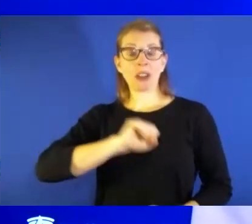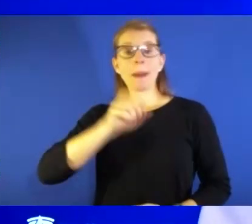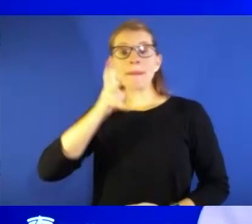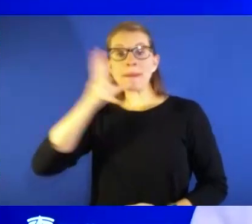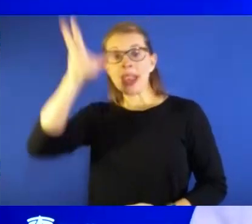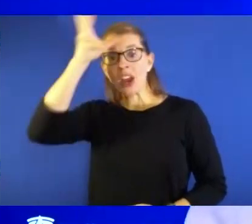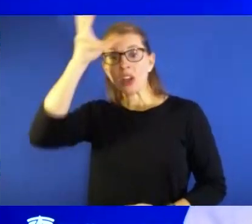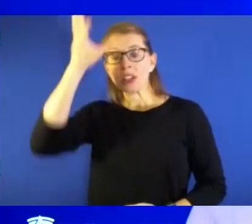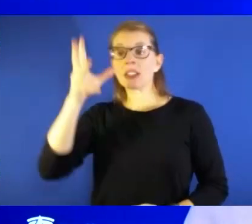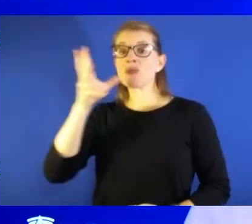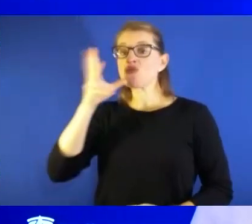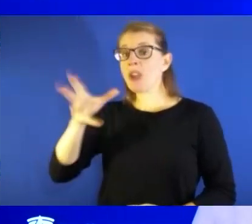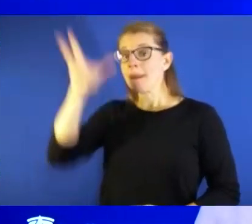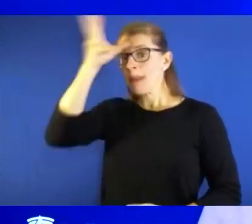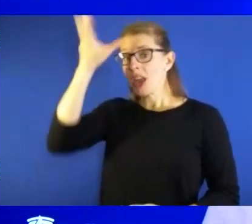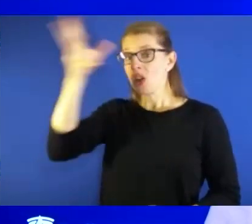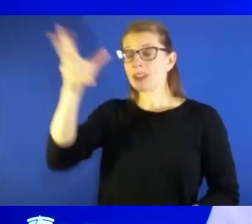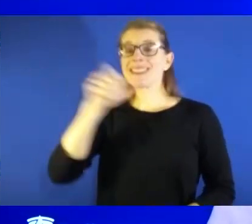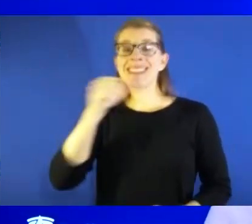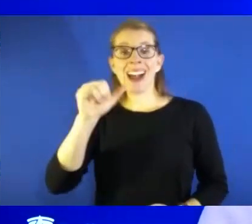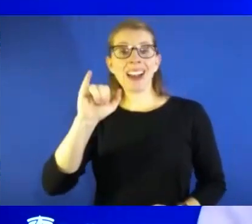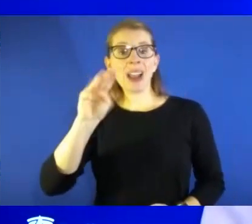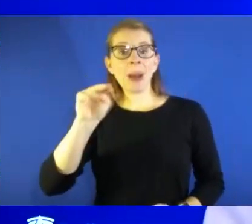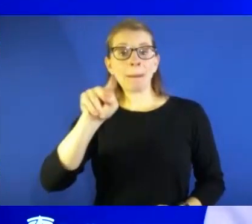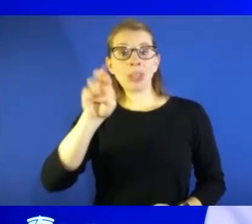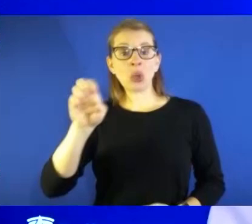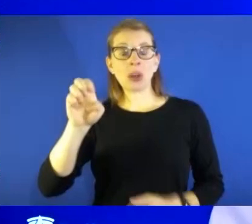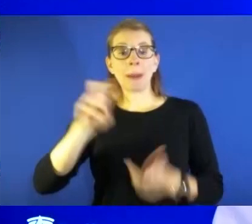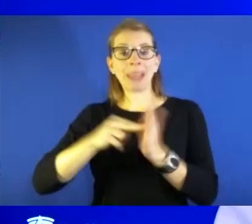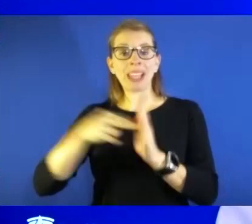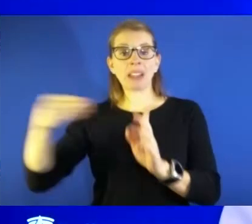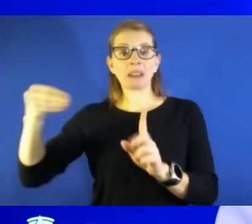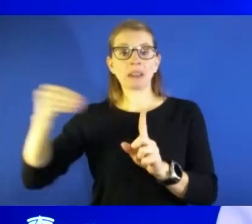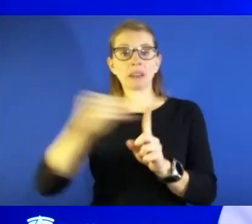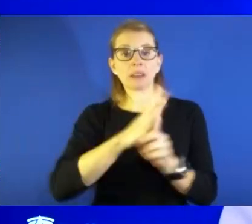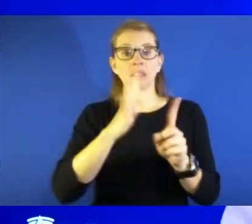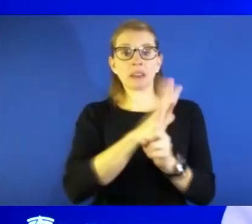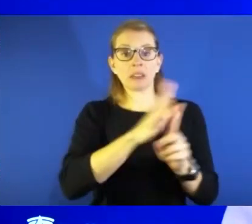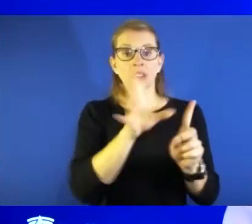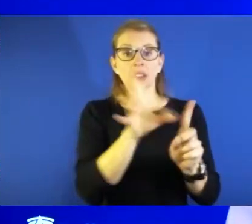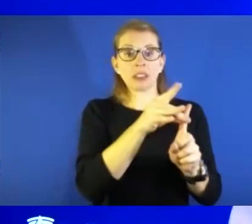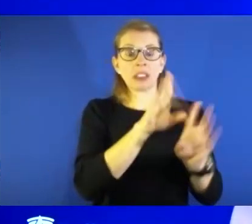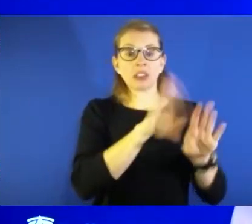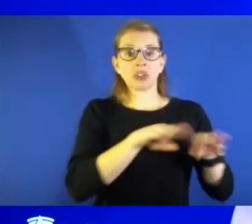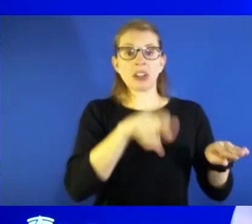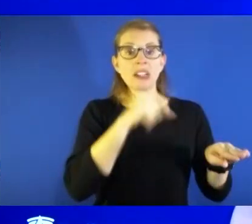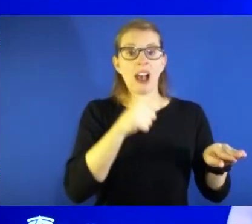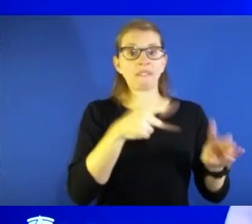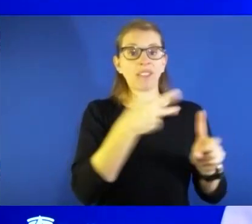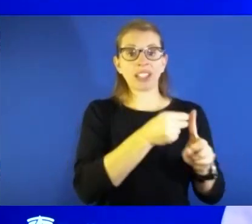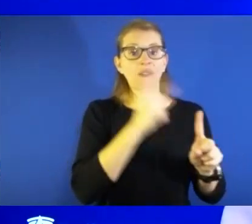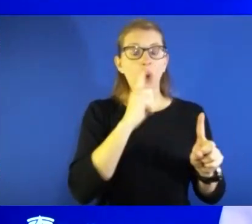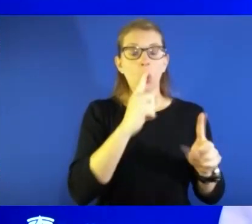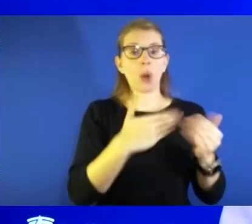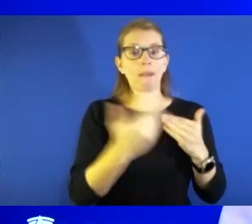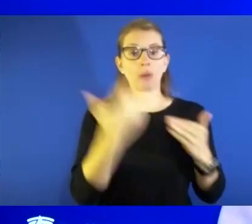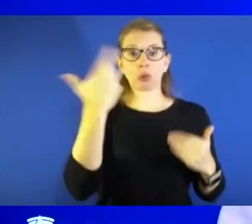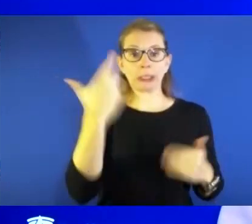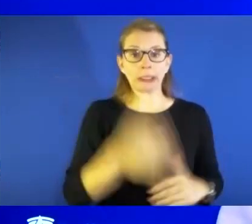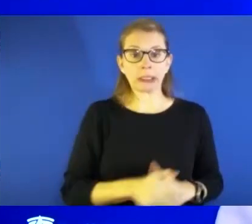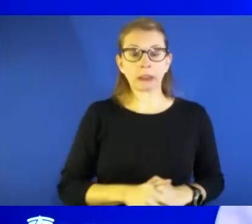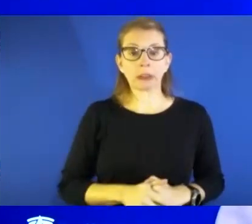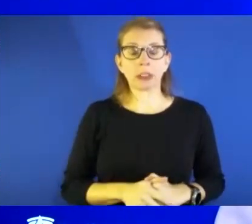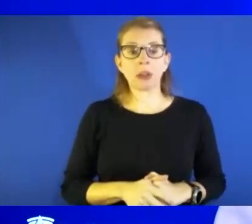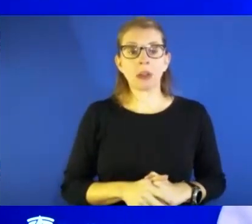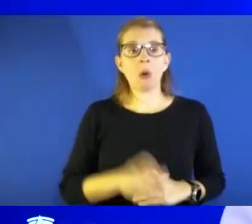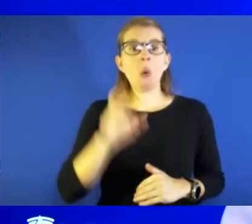so they are giving it to those kids that are susceptible in the household who haven't been vaccinated for one reason or another, or are not old enough to